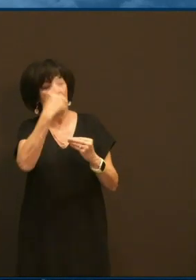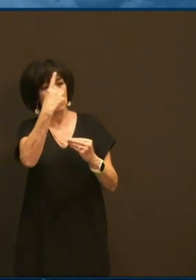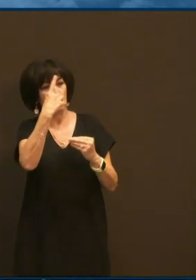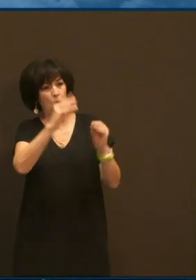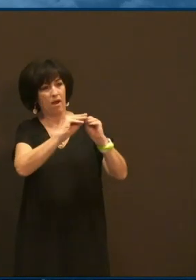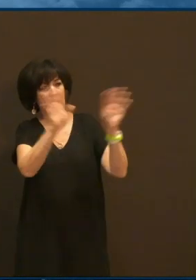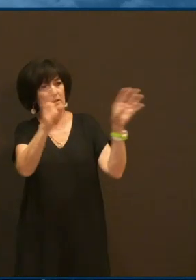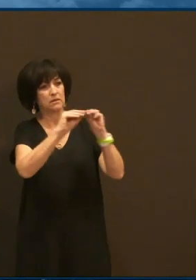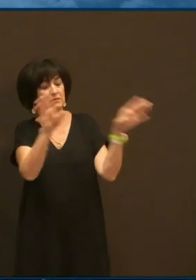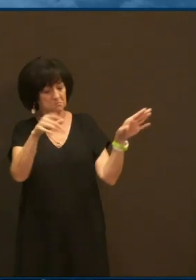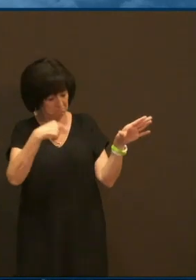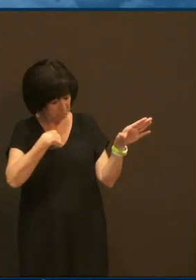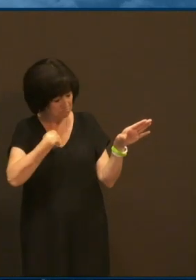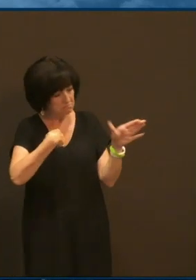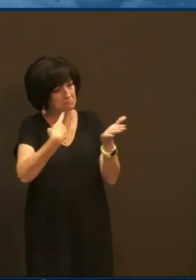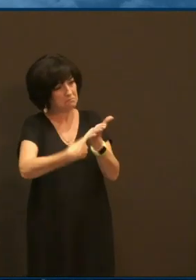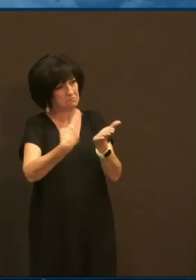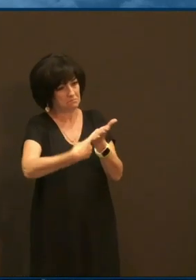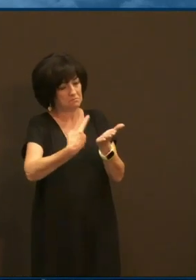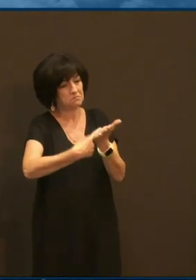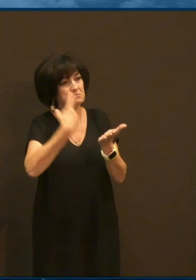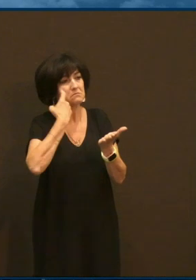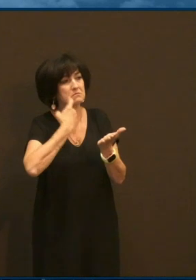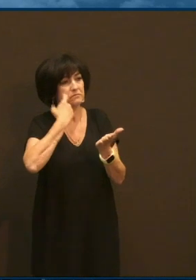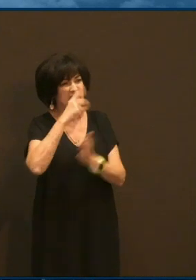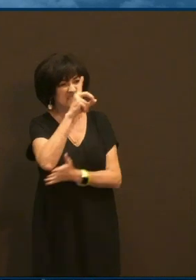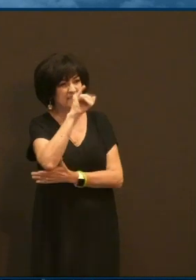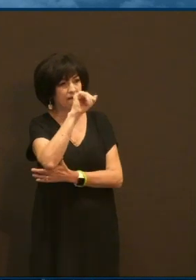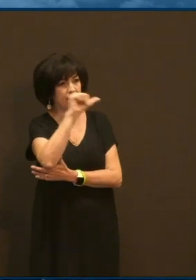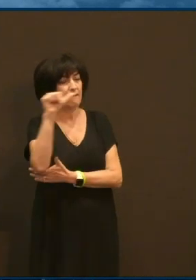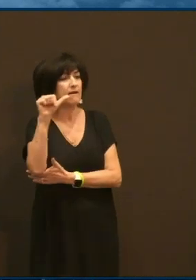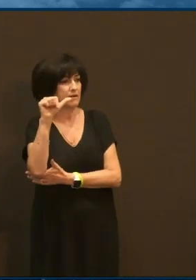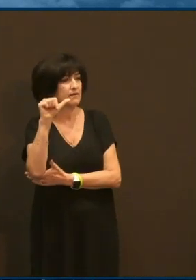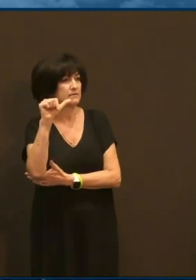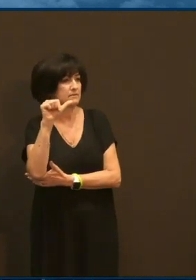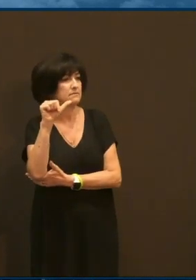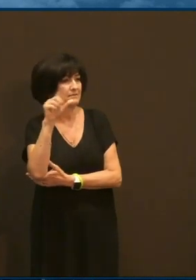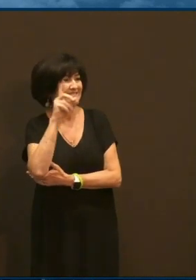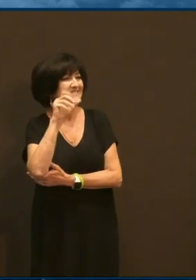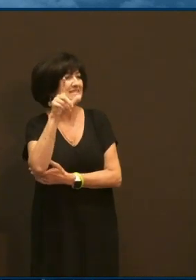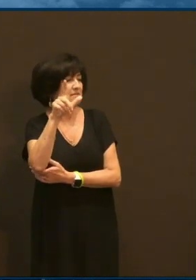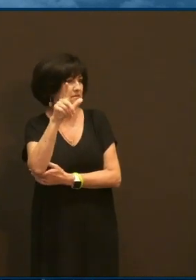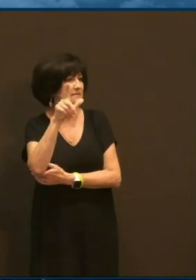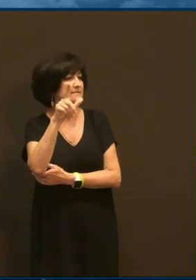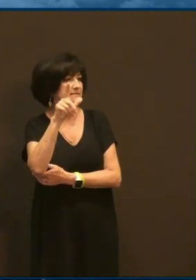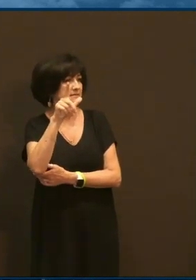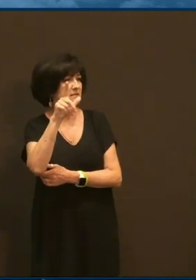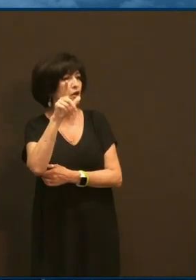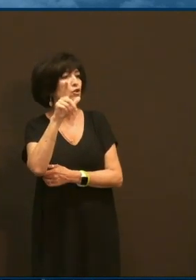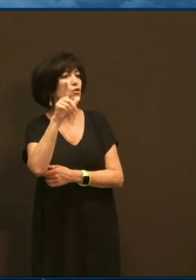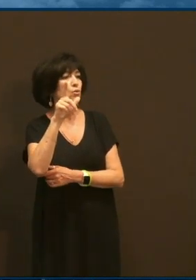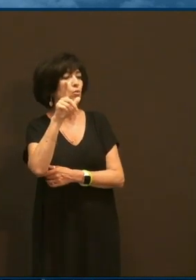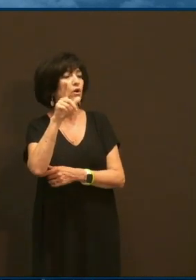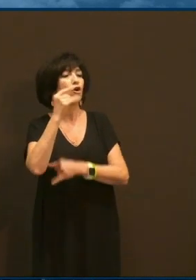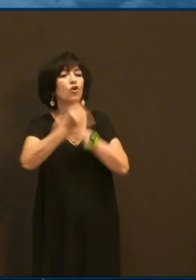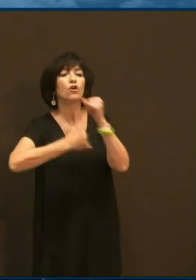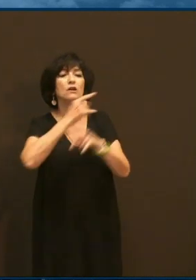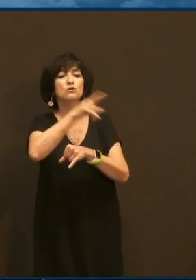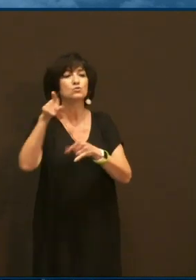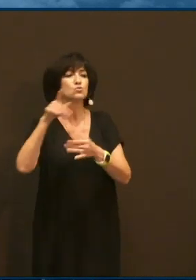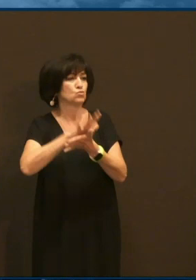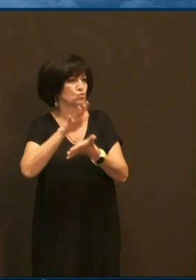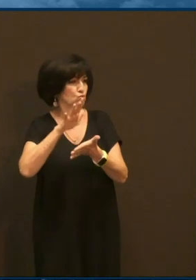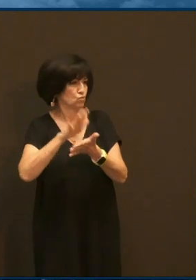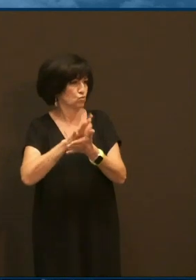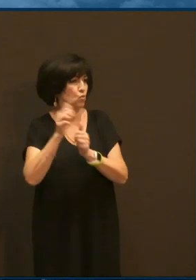been working with the DIAA, and so the guidance that we released about 10 days ago for